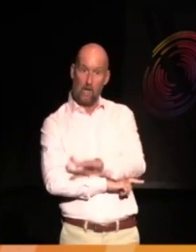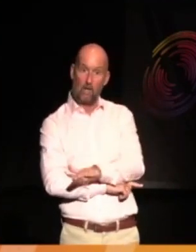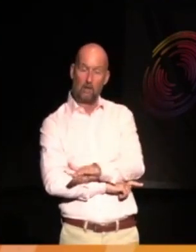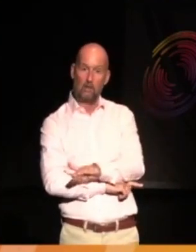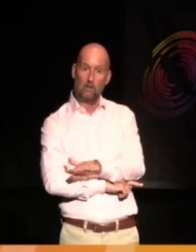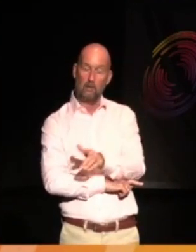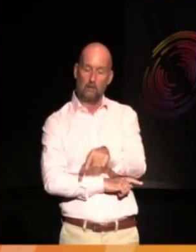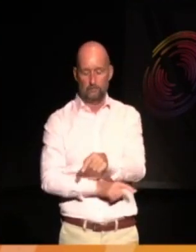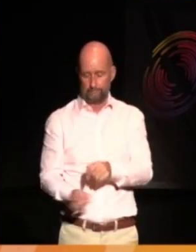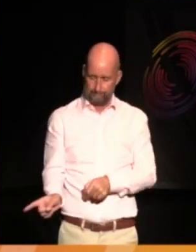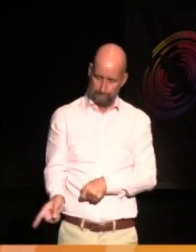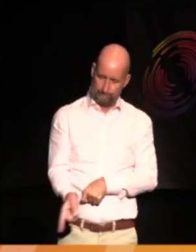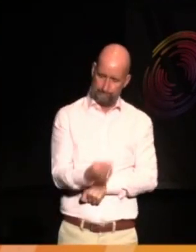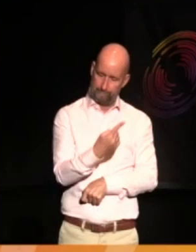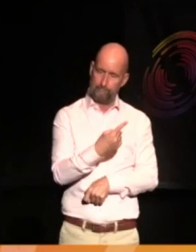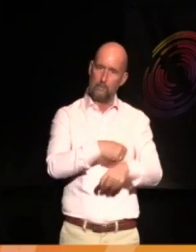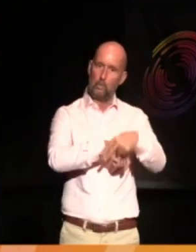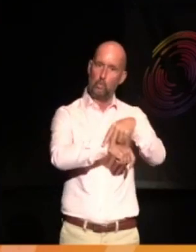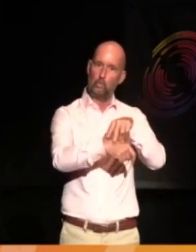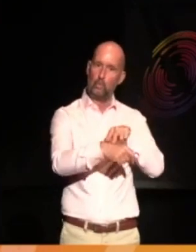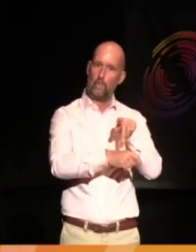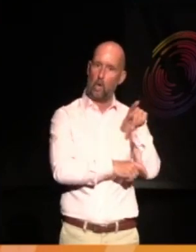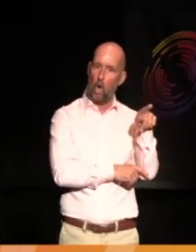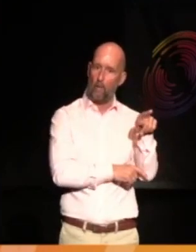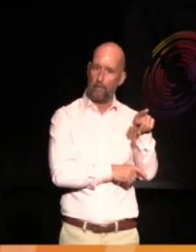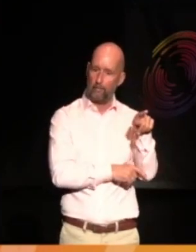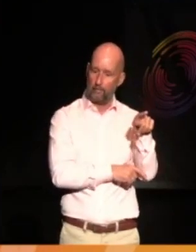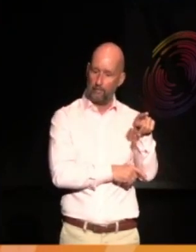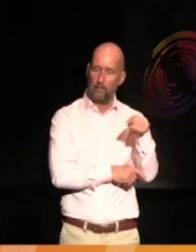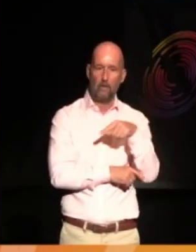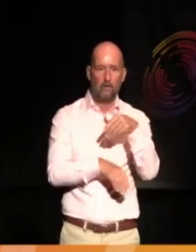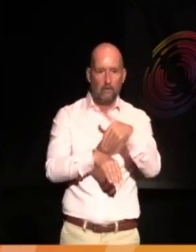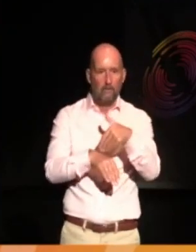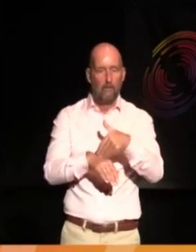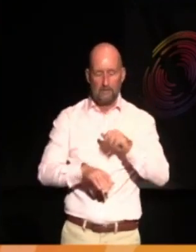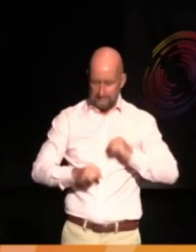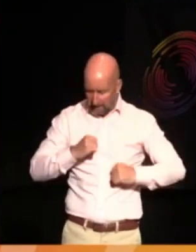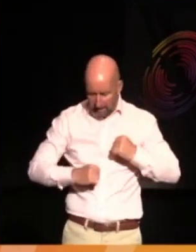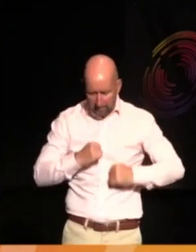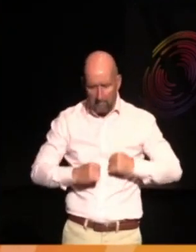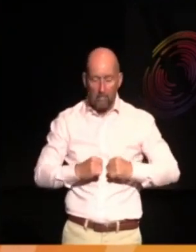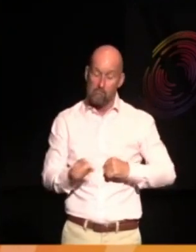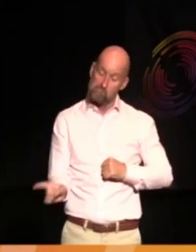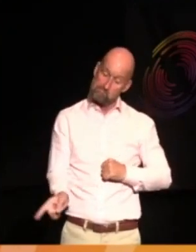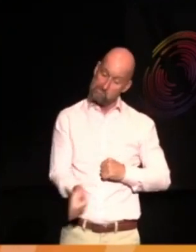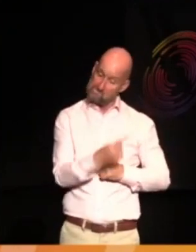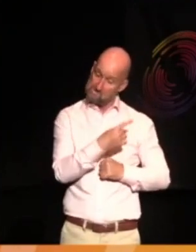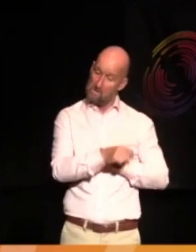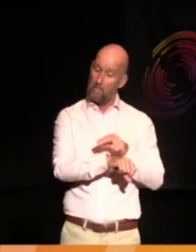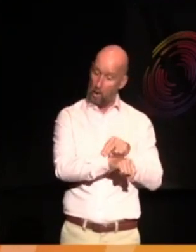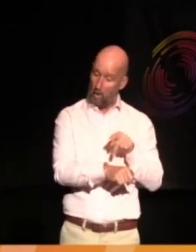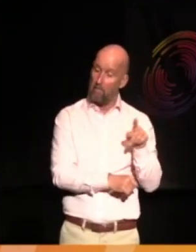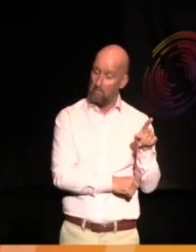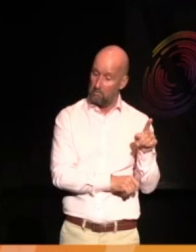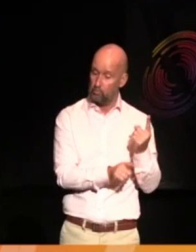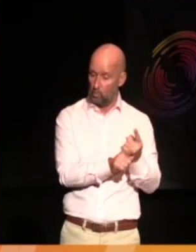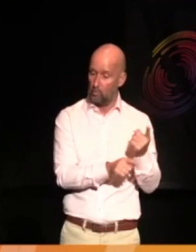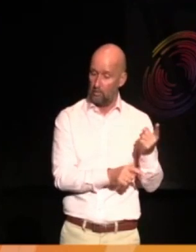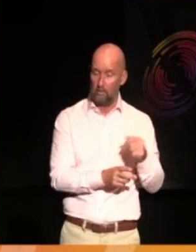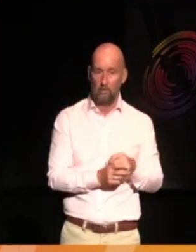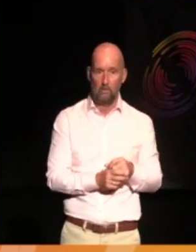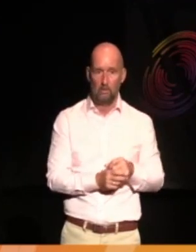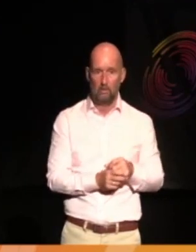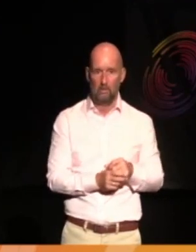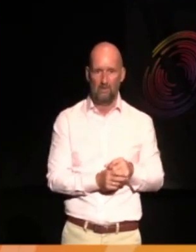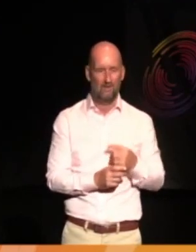the cop if they were like messing about, stamping their feet. And when you said, I'm not